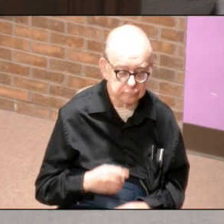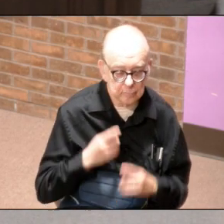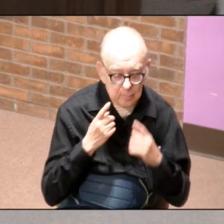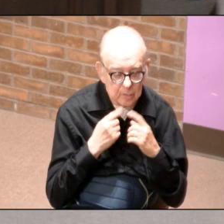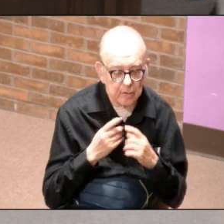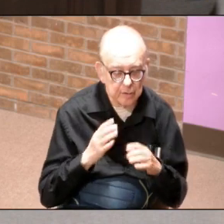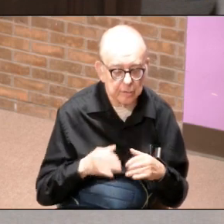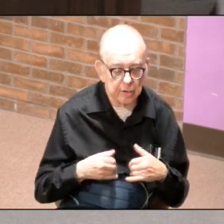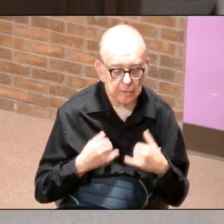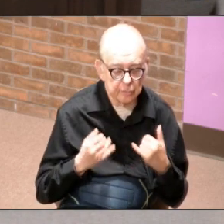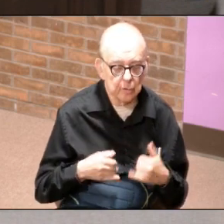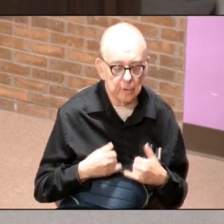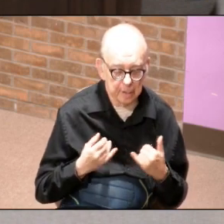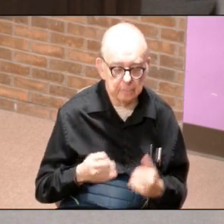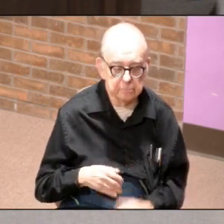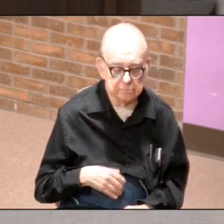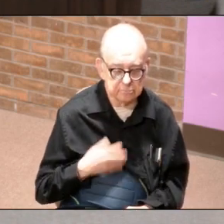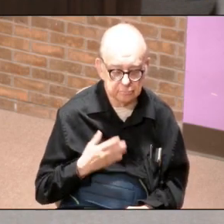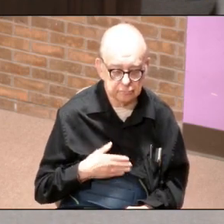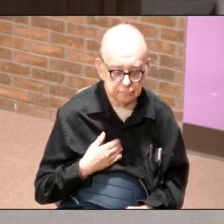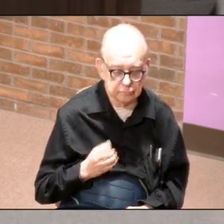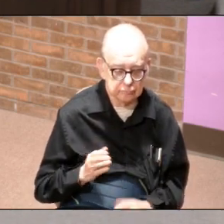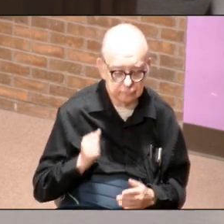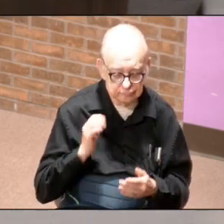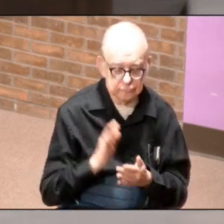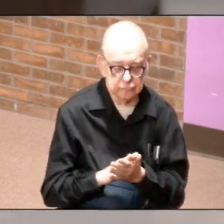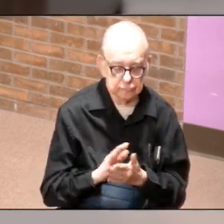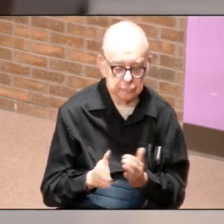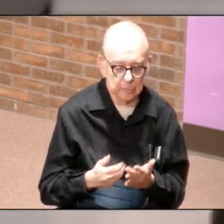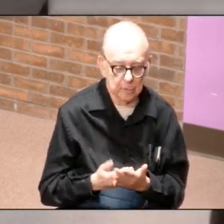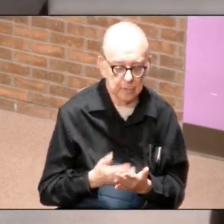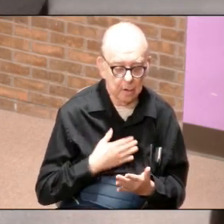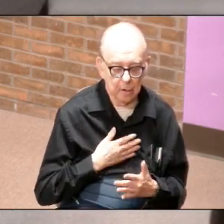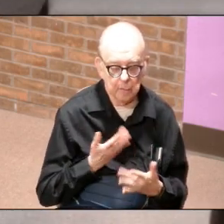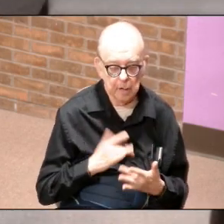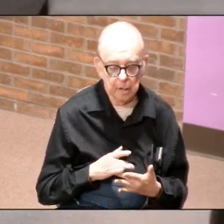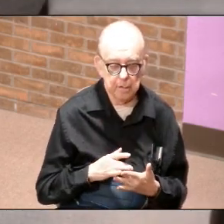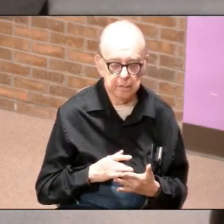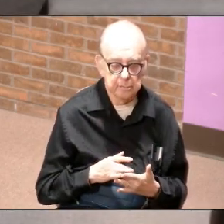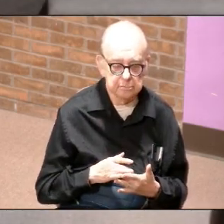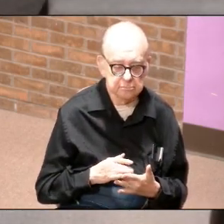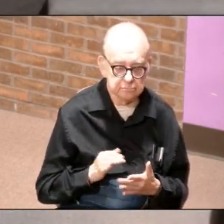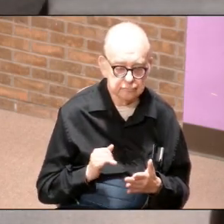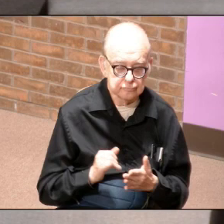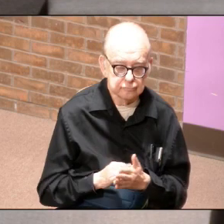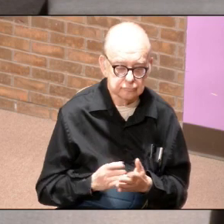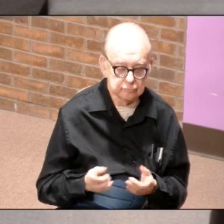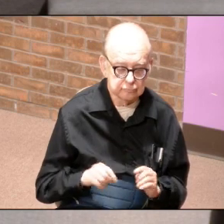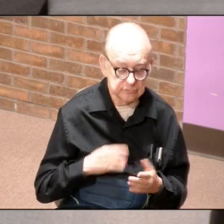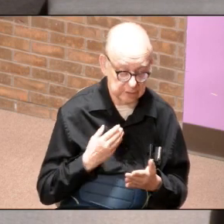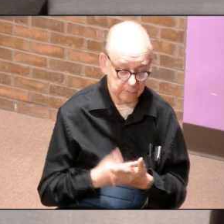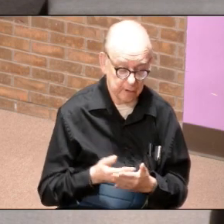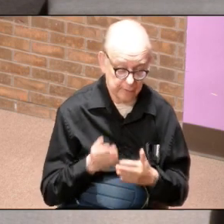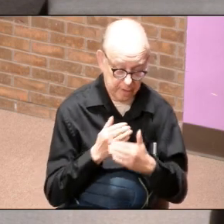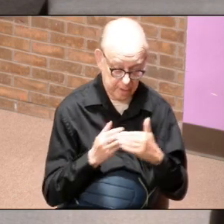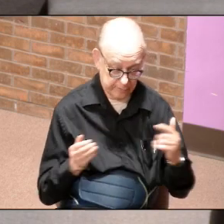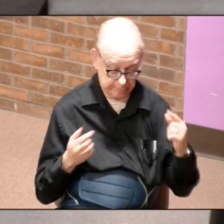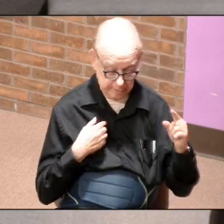Absolutely. I believe with all of my heart that when I get to heaven,